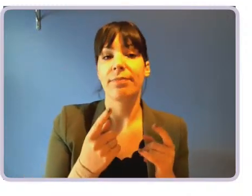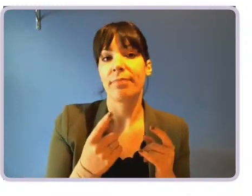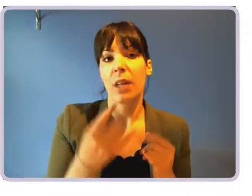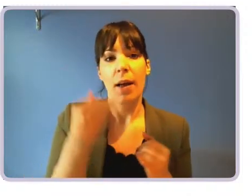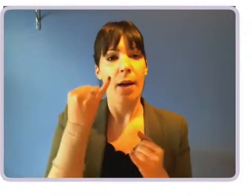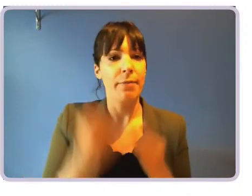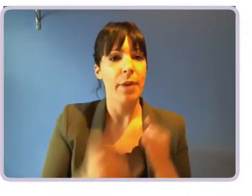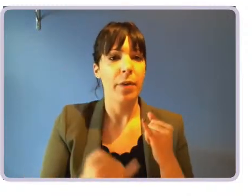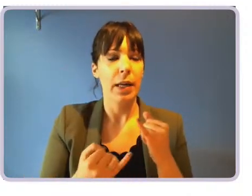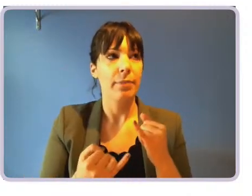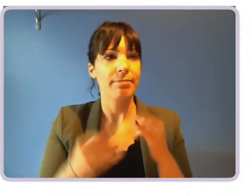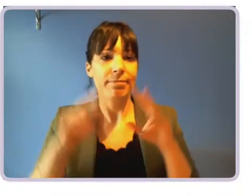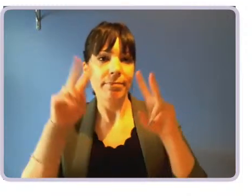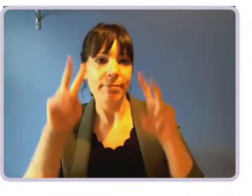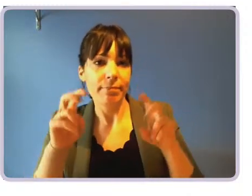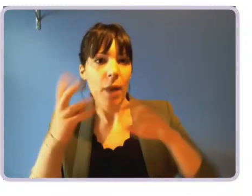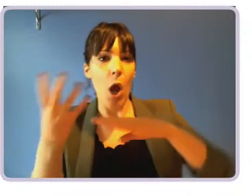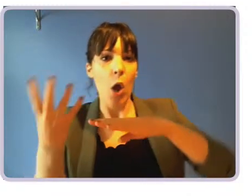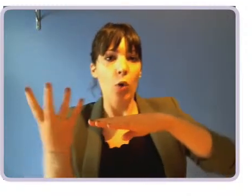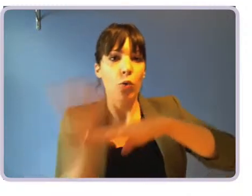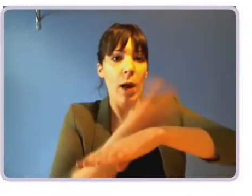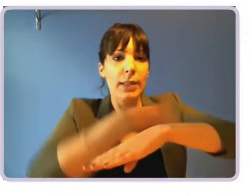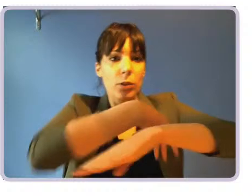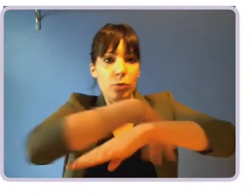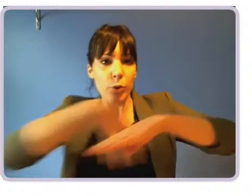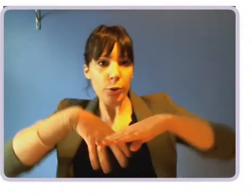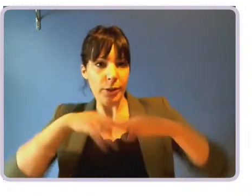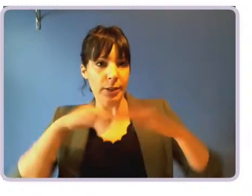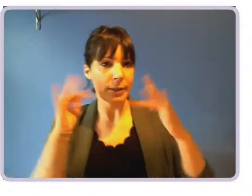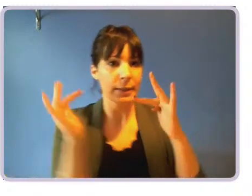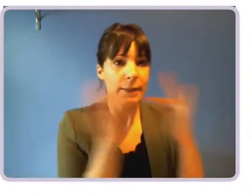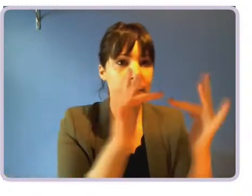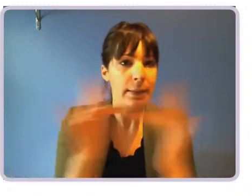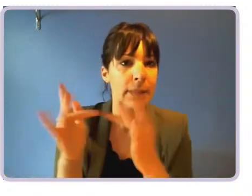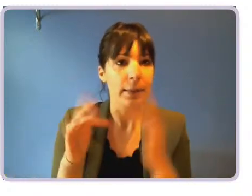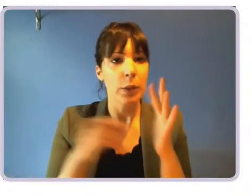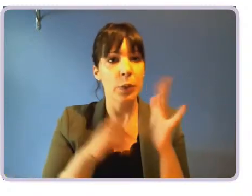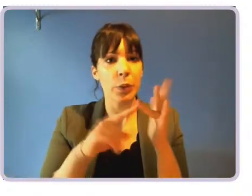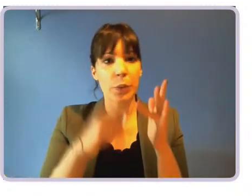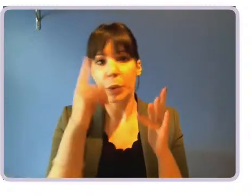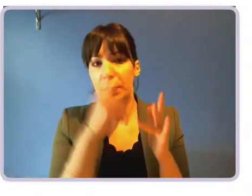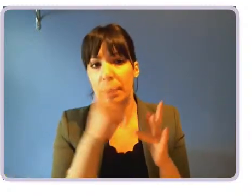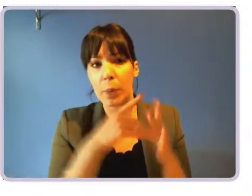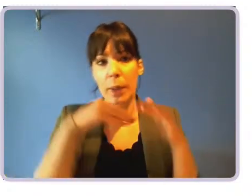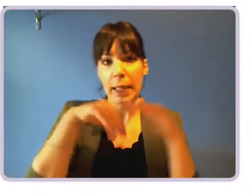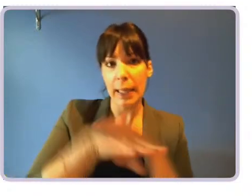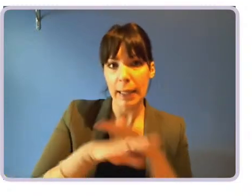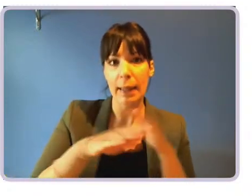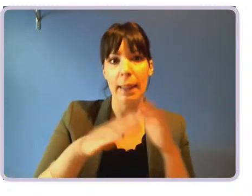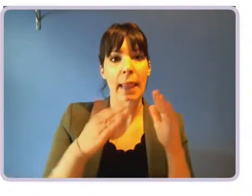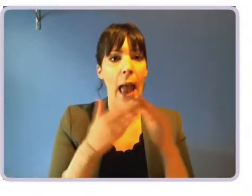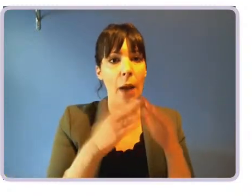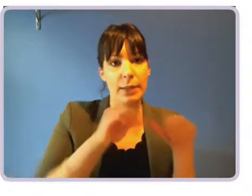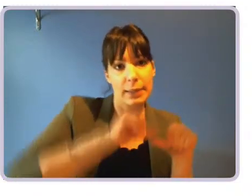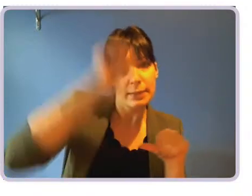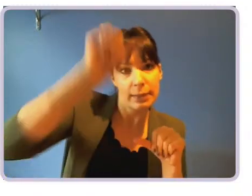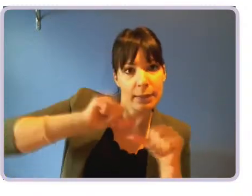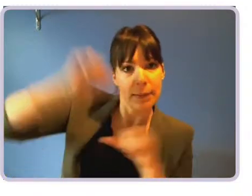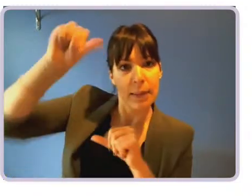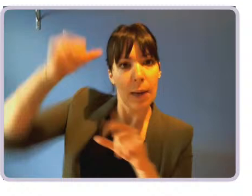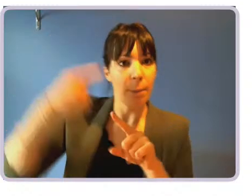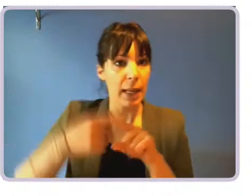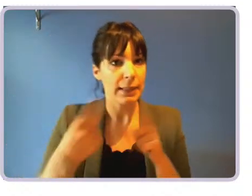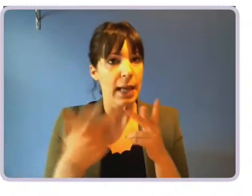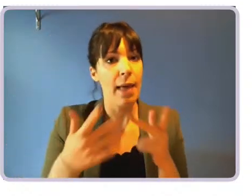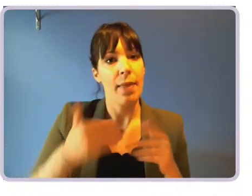grassroots reach out to people within the Housing Commission flats and in other at-risk settings to assess immediate